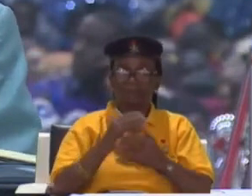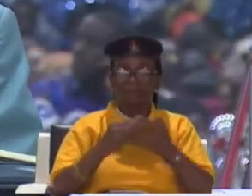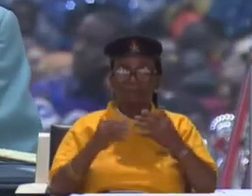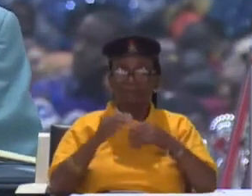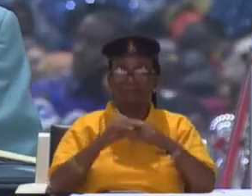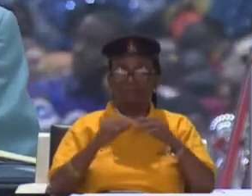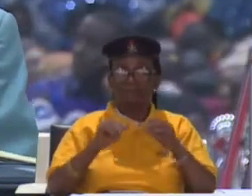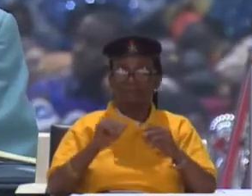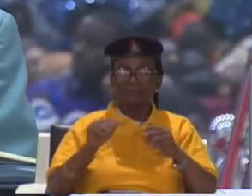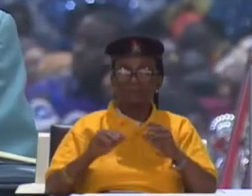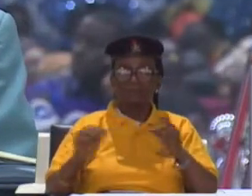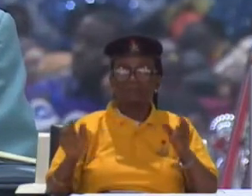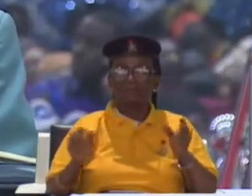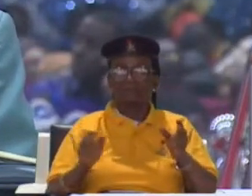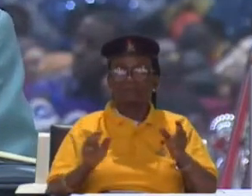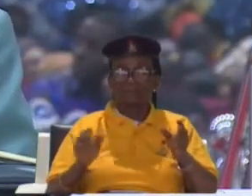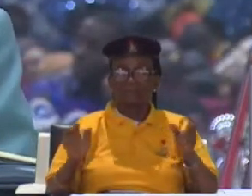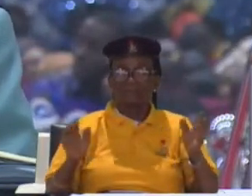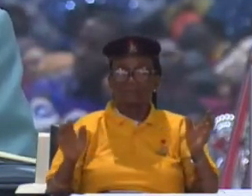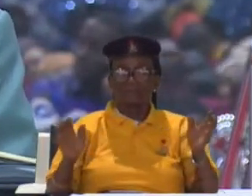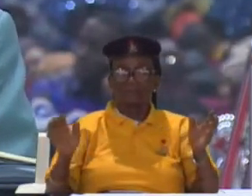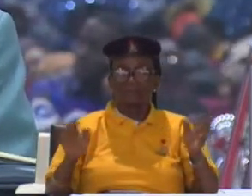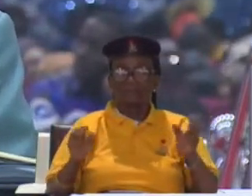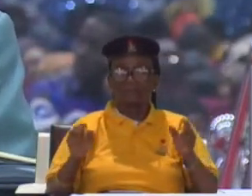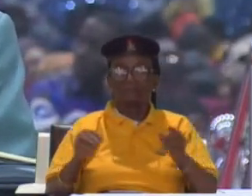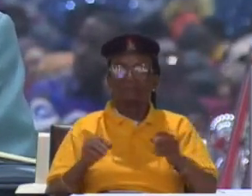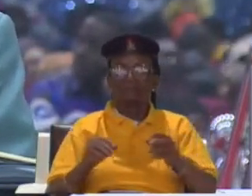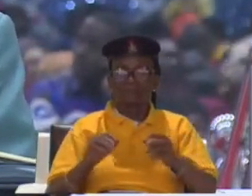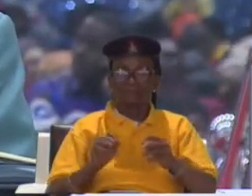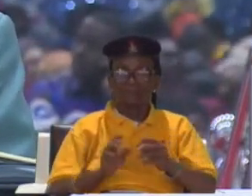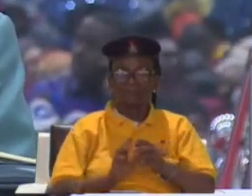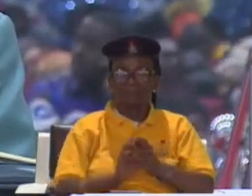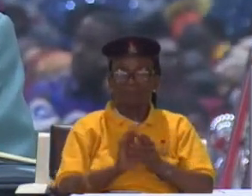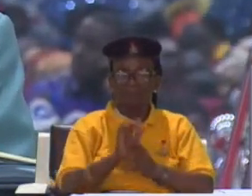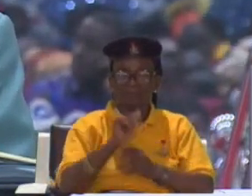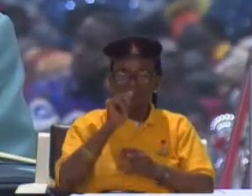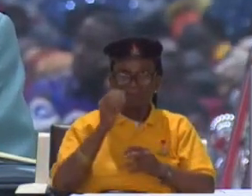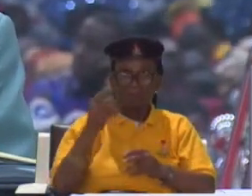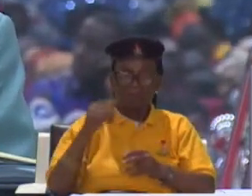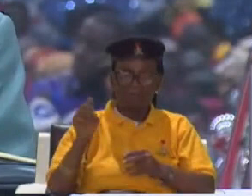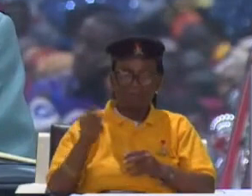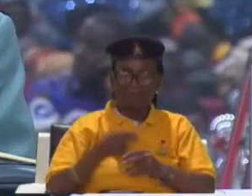faculty or a department at Redeemer's University.